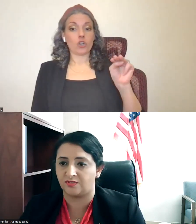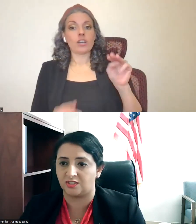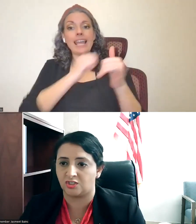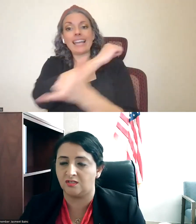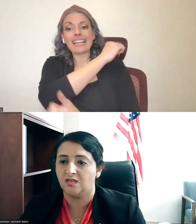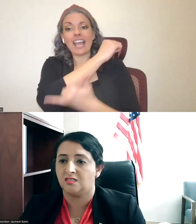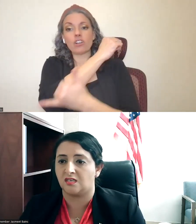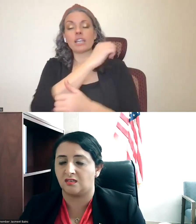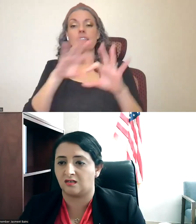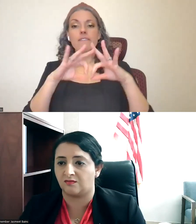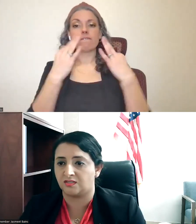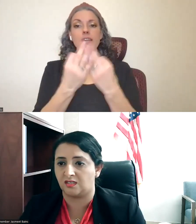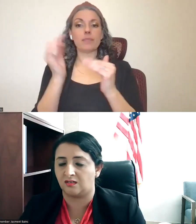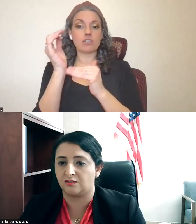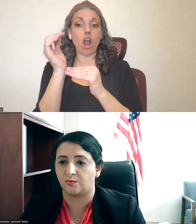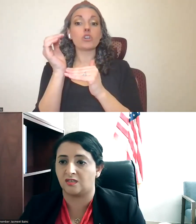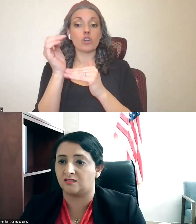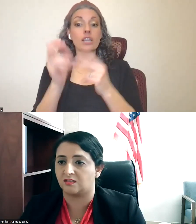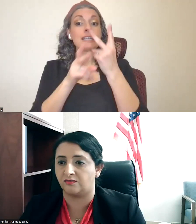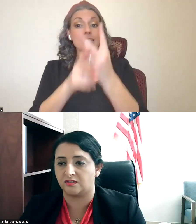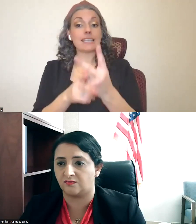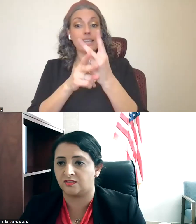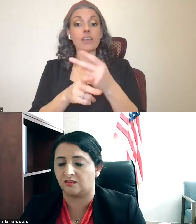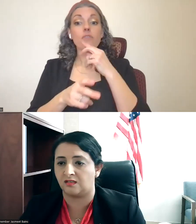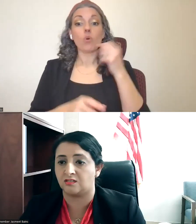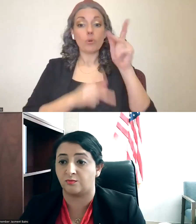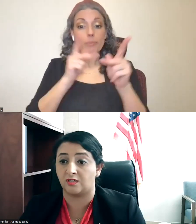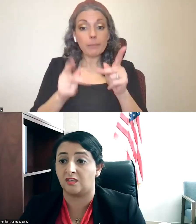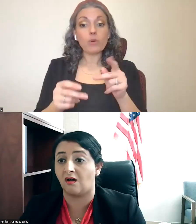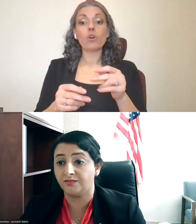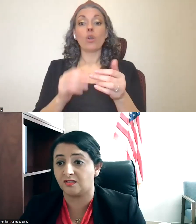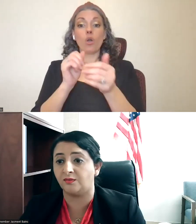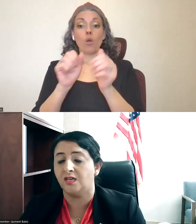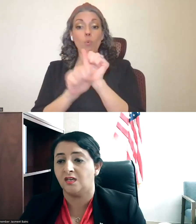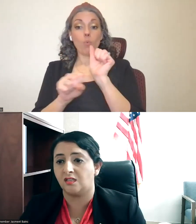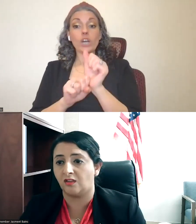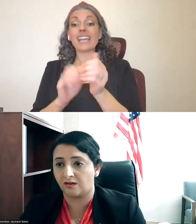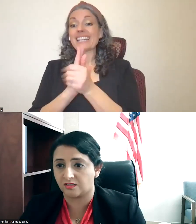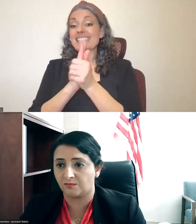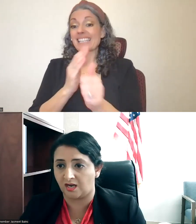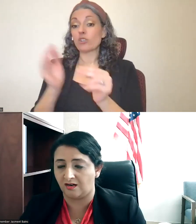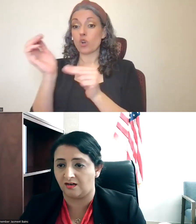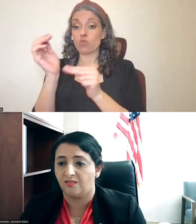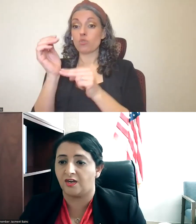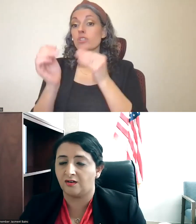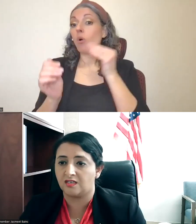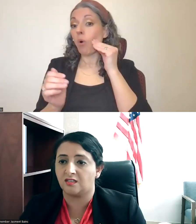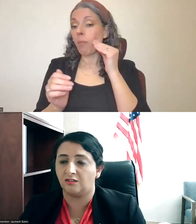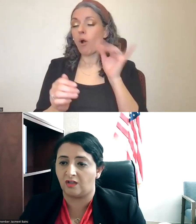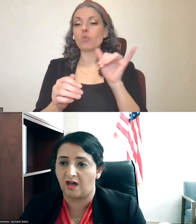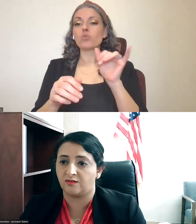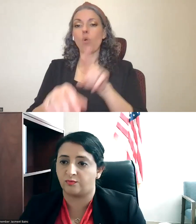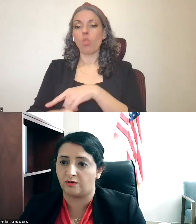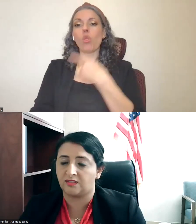medicine physician, taking care of our seniors, working in skilled nursing facilities, working also in long-term care. There is